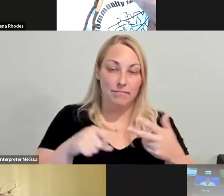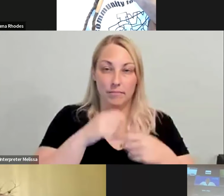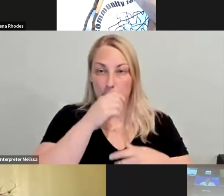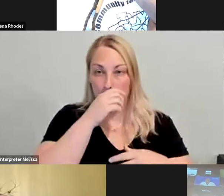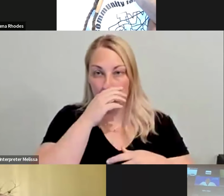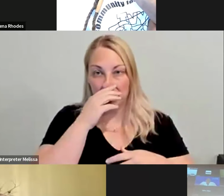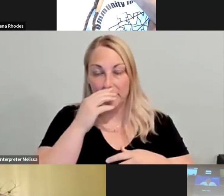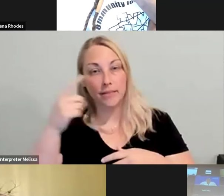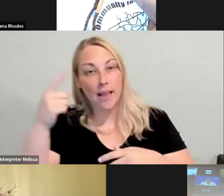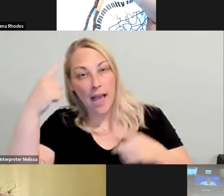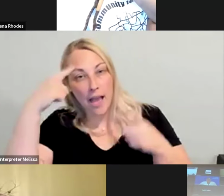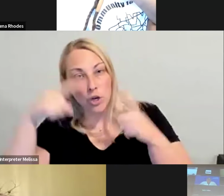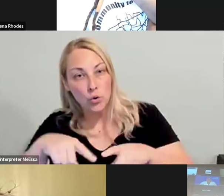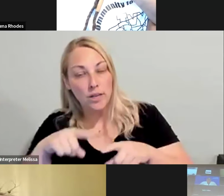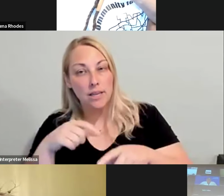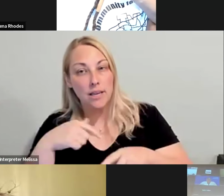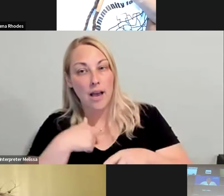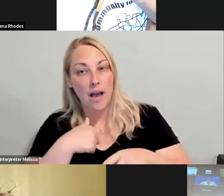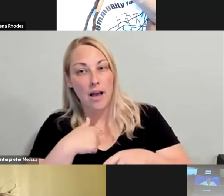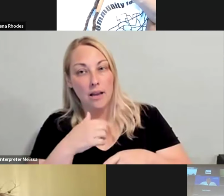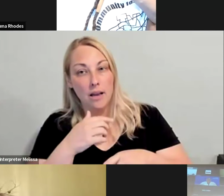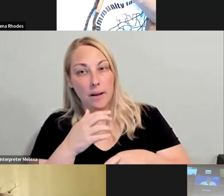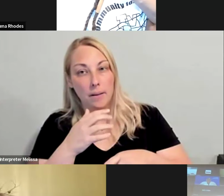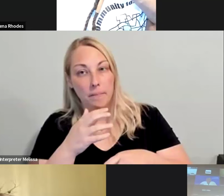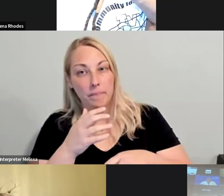I agree. I was in.